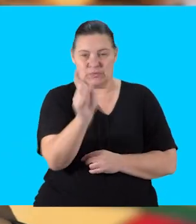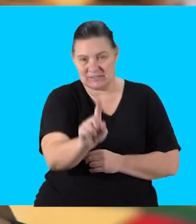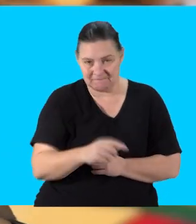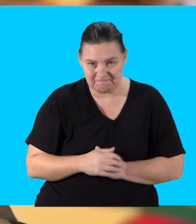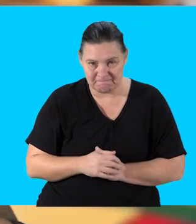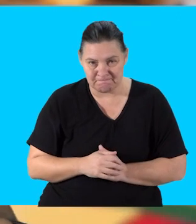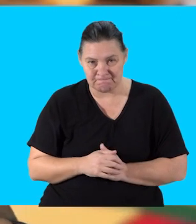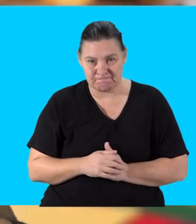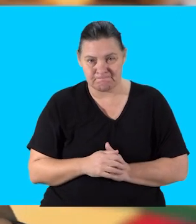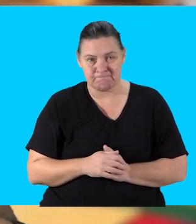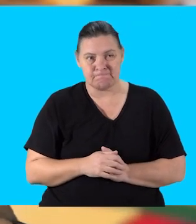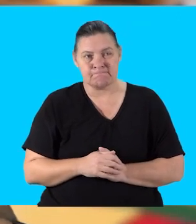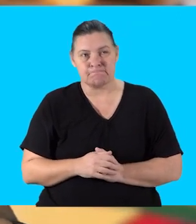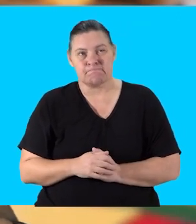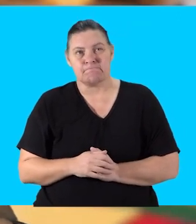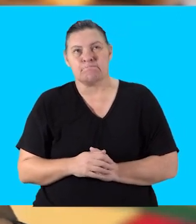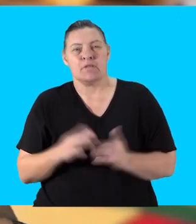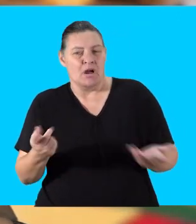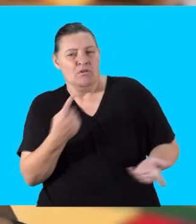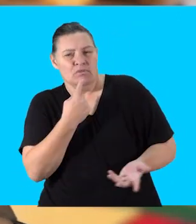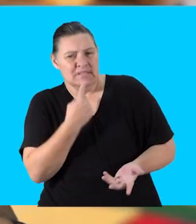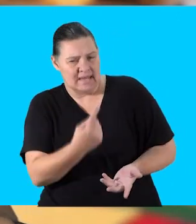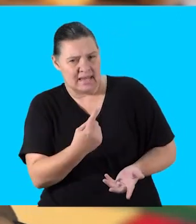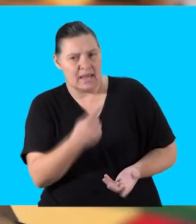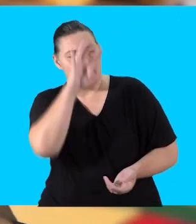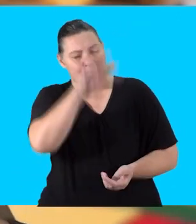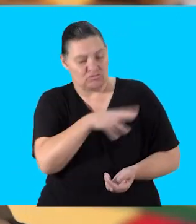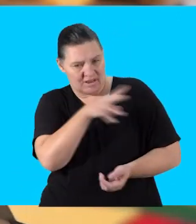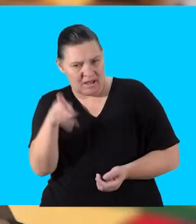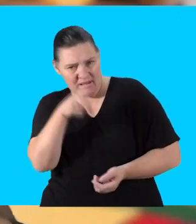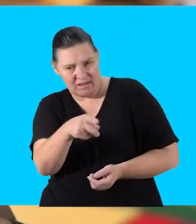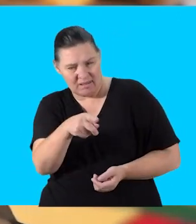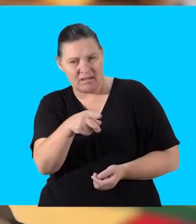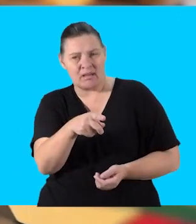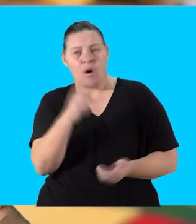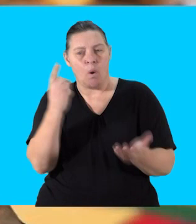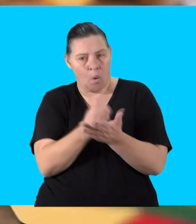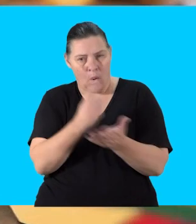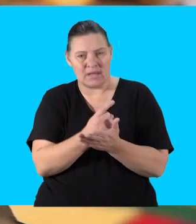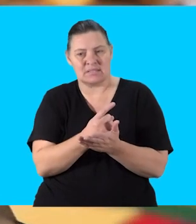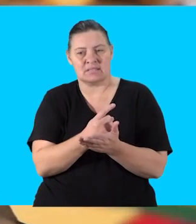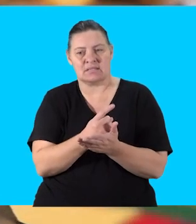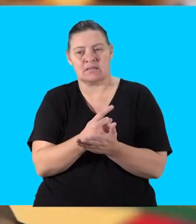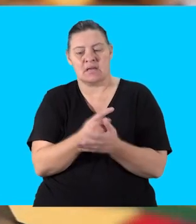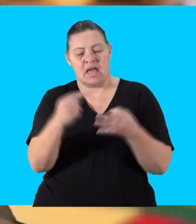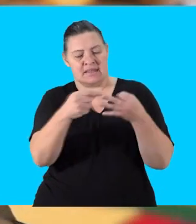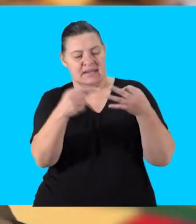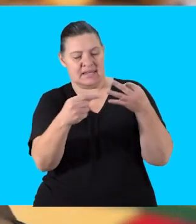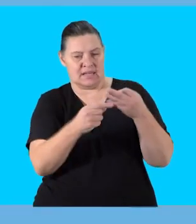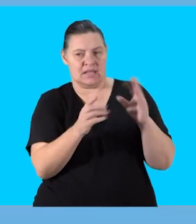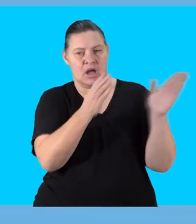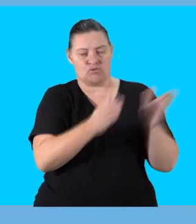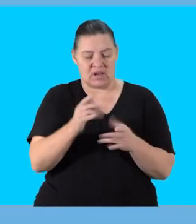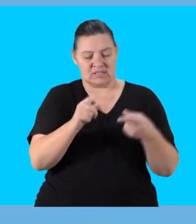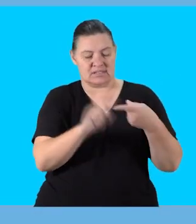So, now, as we have said that the periodic table is always categorized in terms of these 3